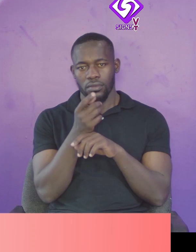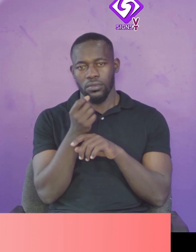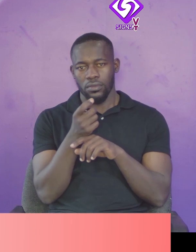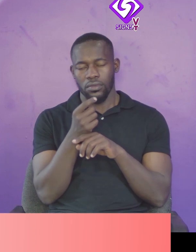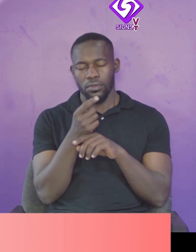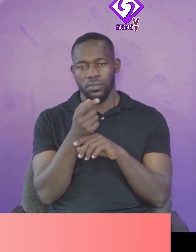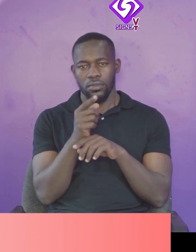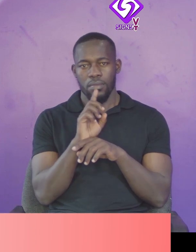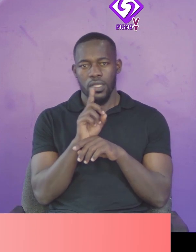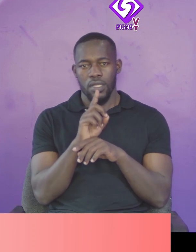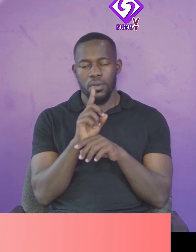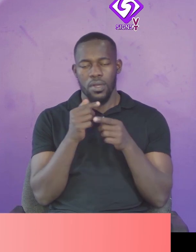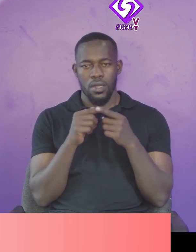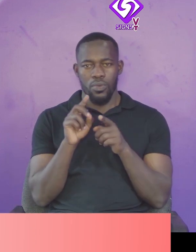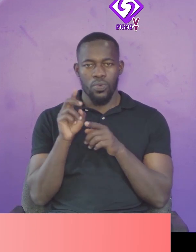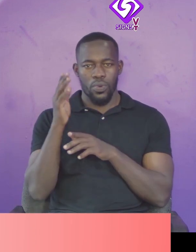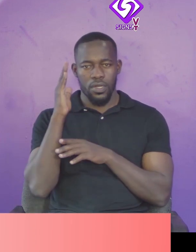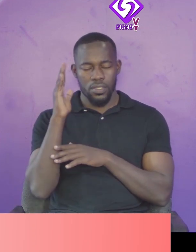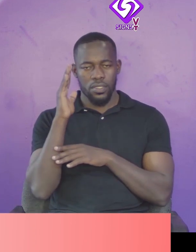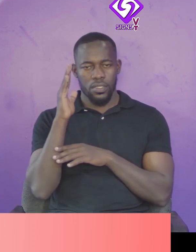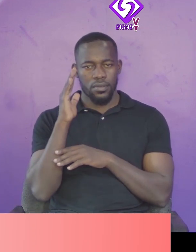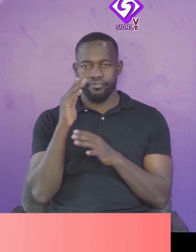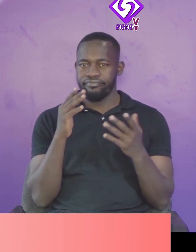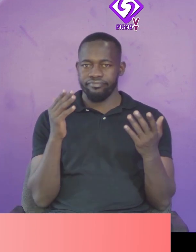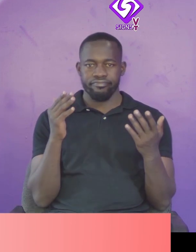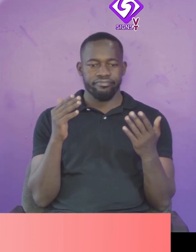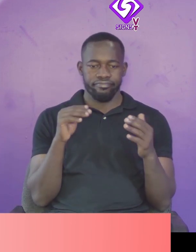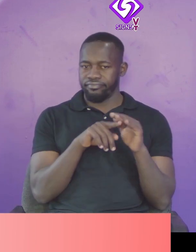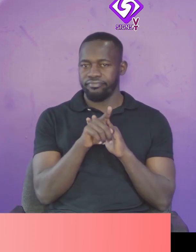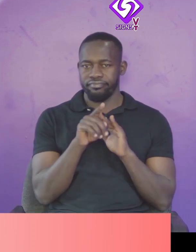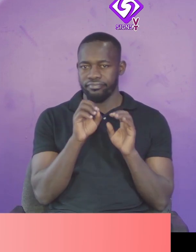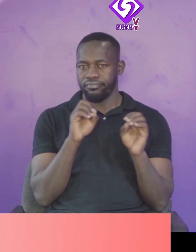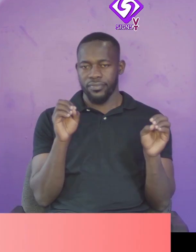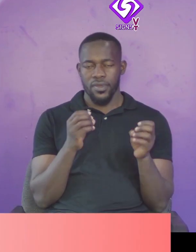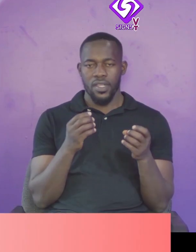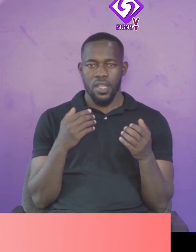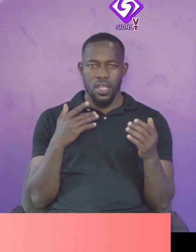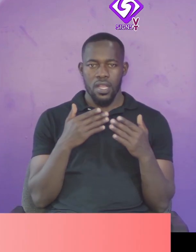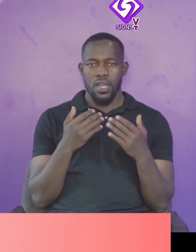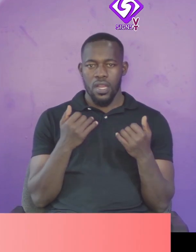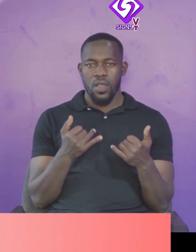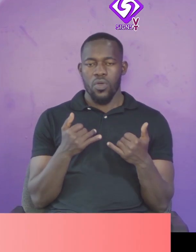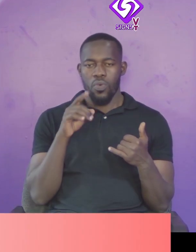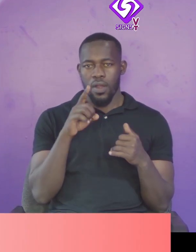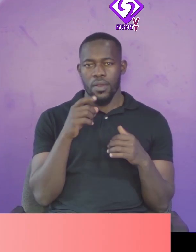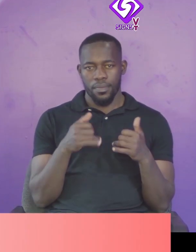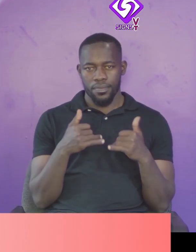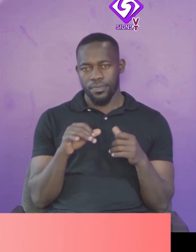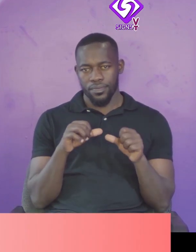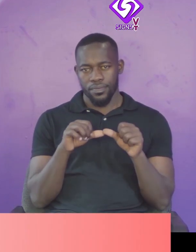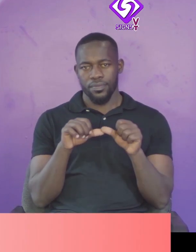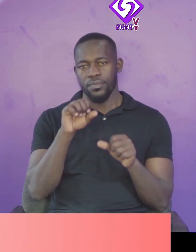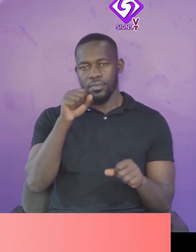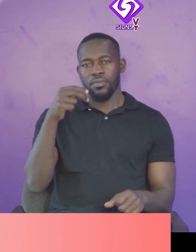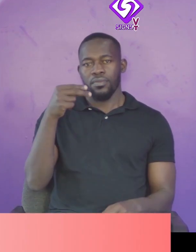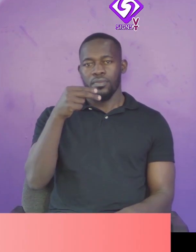even Ulinzi Stars didn't manage to equalize. Then right now, we have a game that is playing. Shabana has